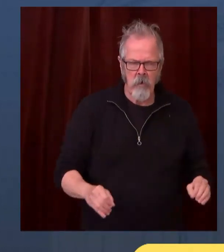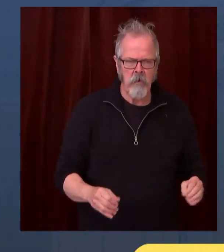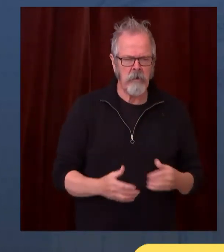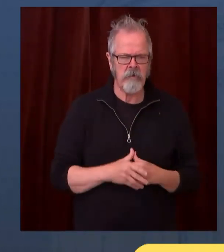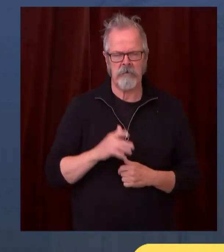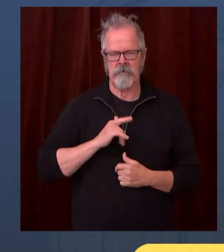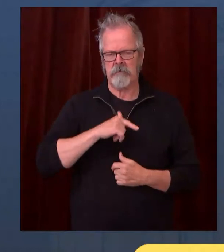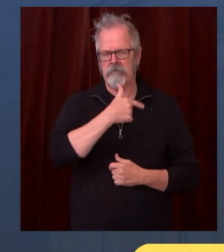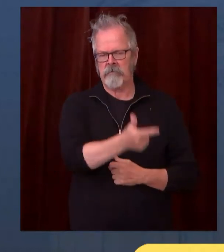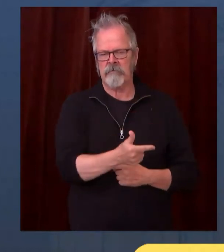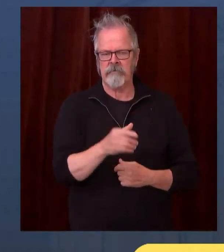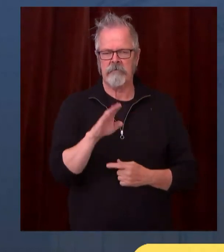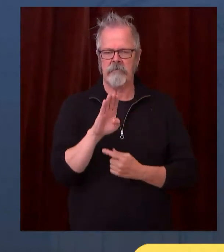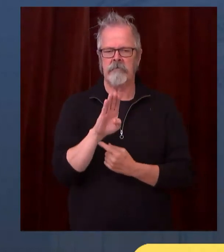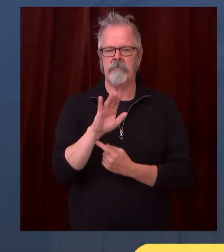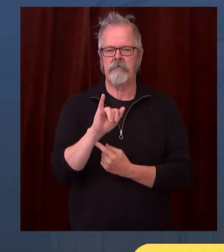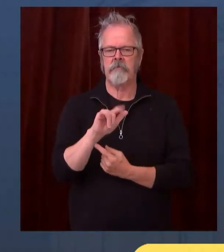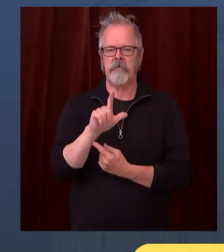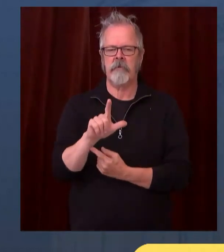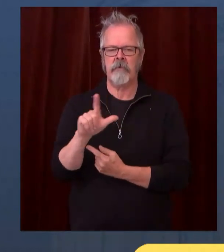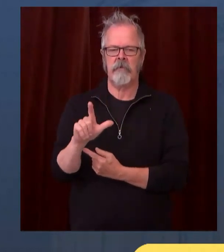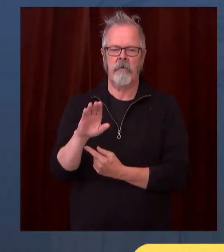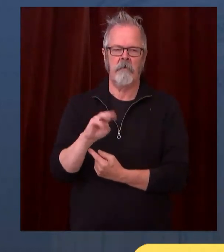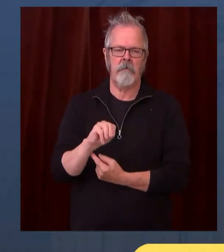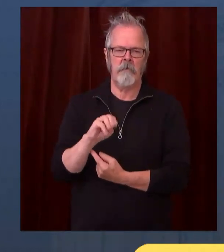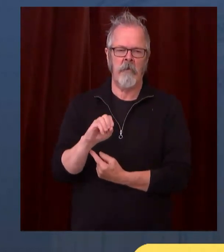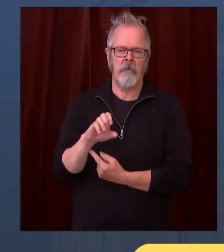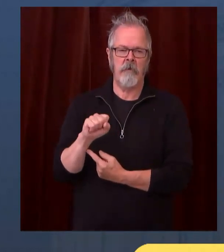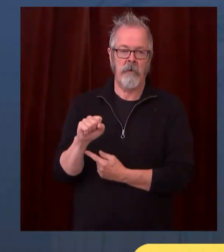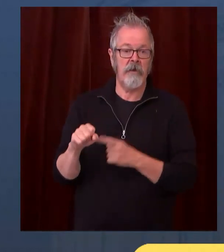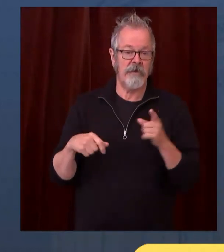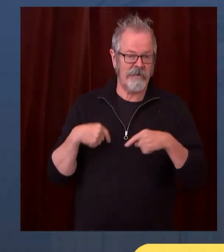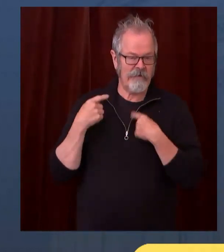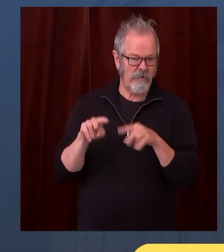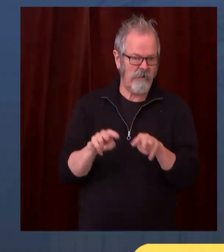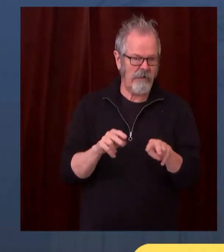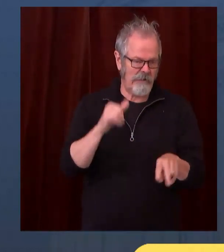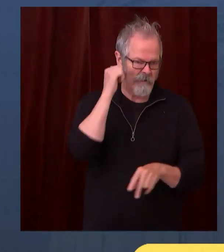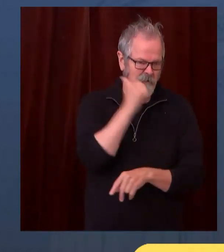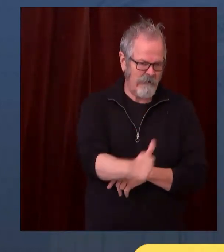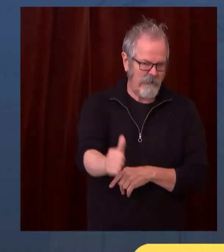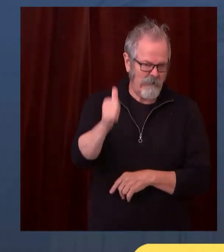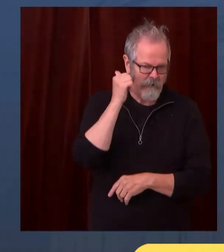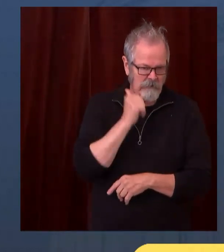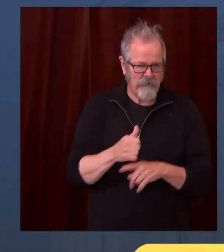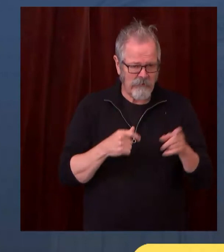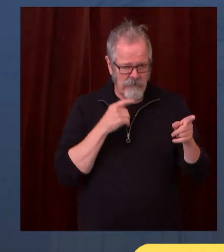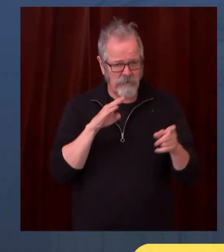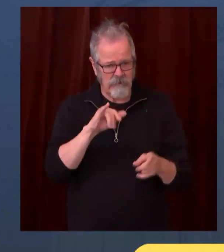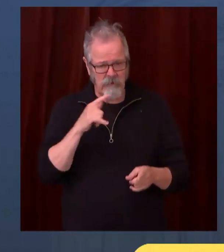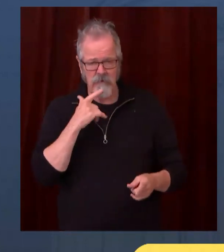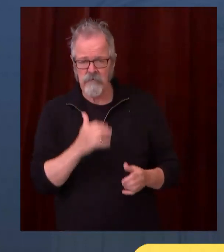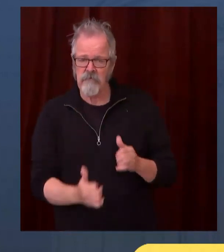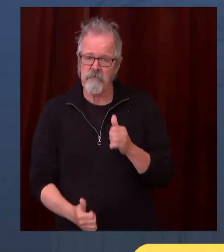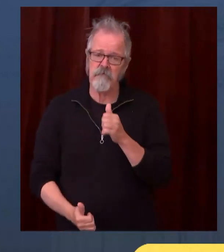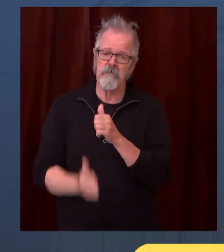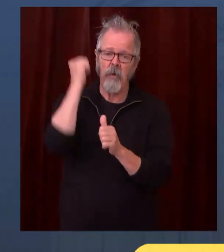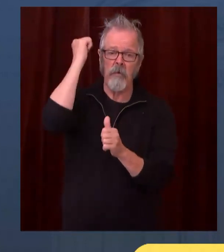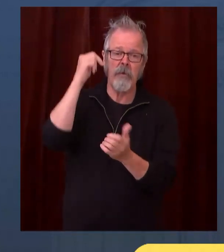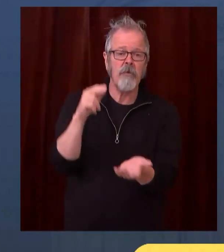Yeah, so this is Bill. I would say the majority of nursing homes would have that 14-day supply.